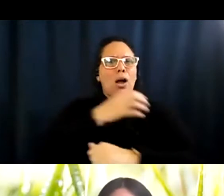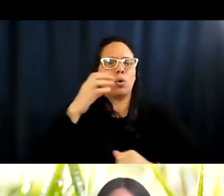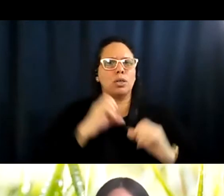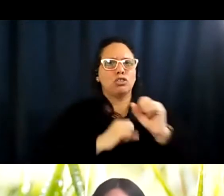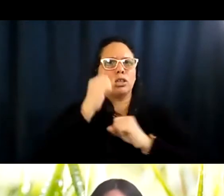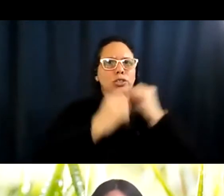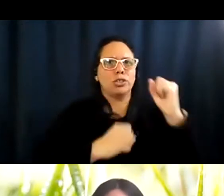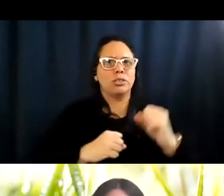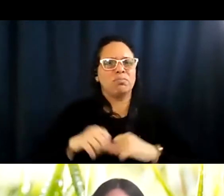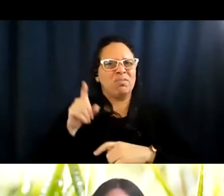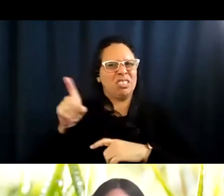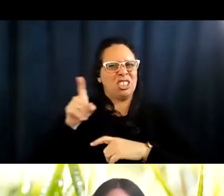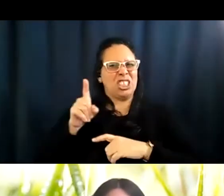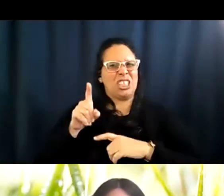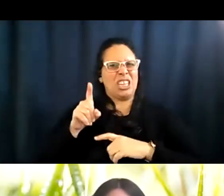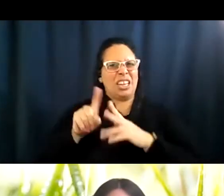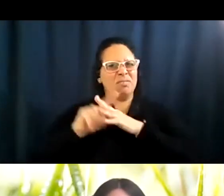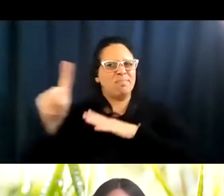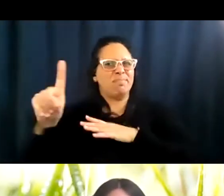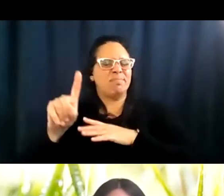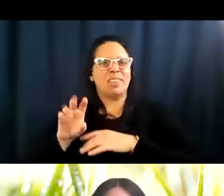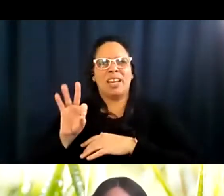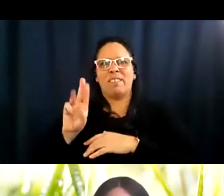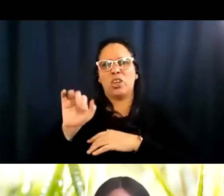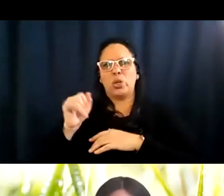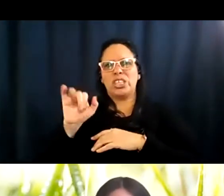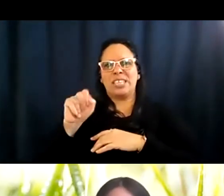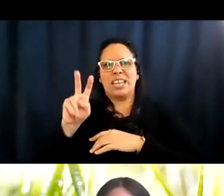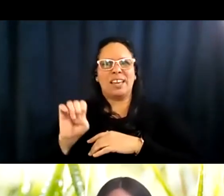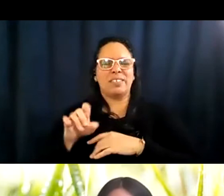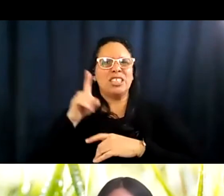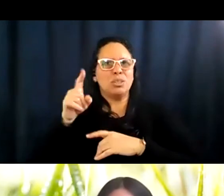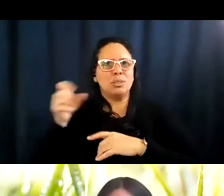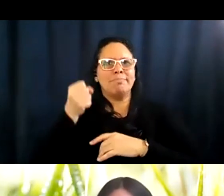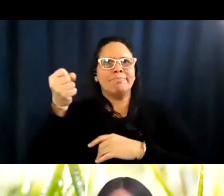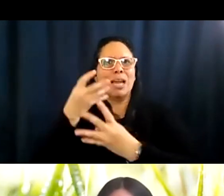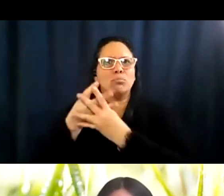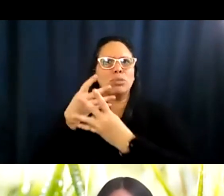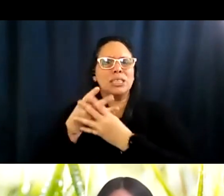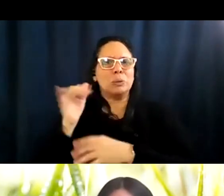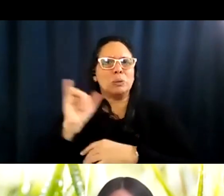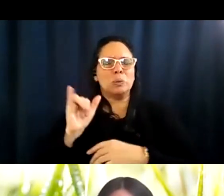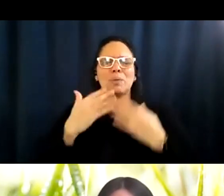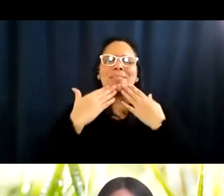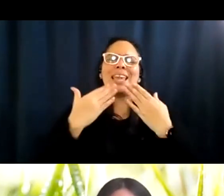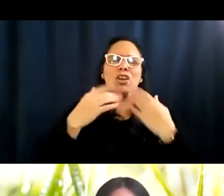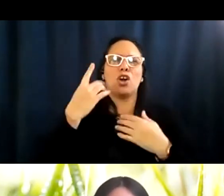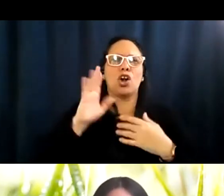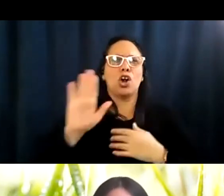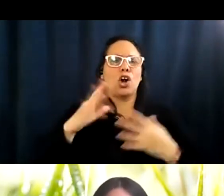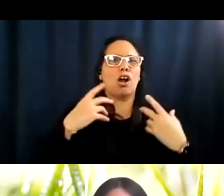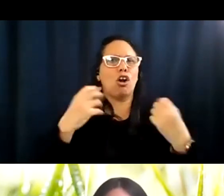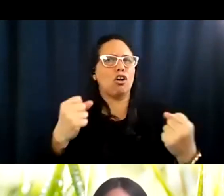fugitive, and even being in prison for some of her precious life. I am just so thankful for her courage, her refusal to